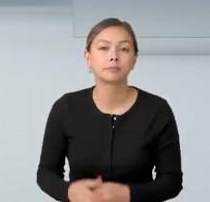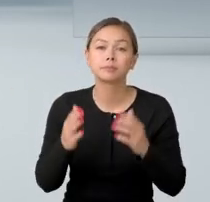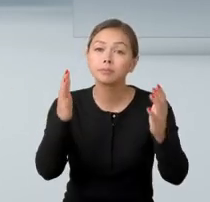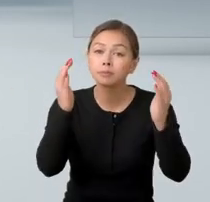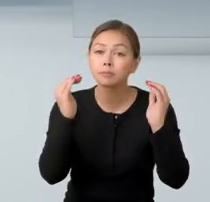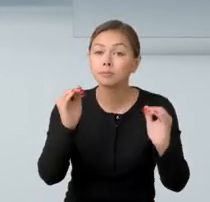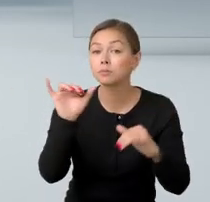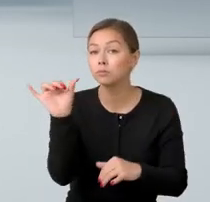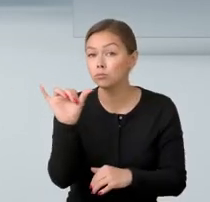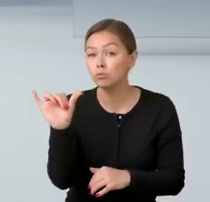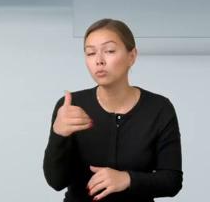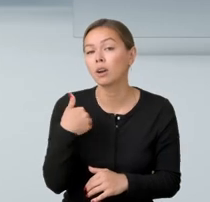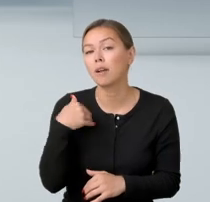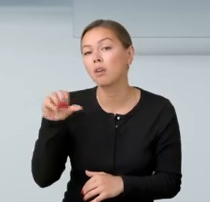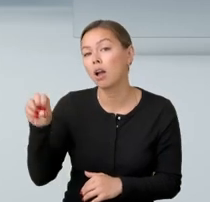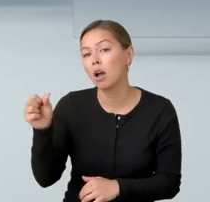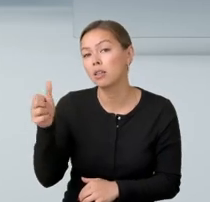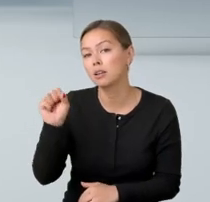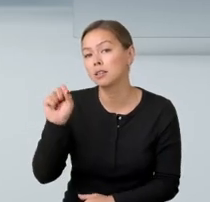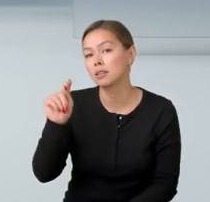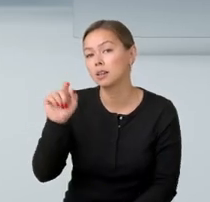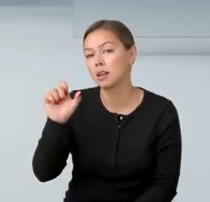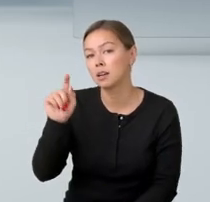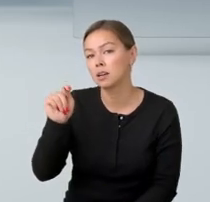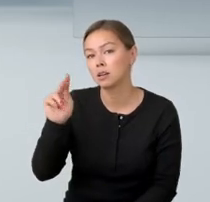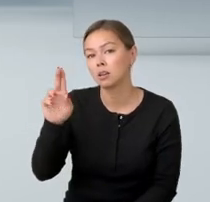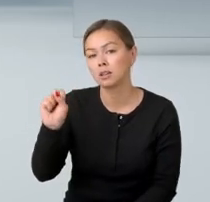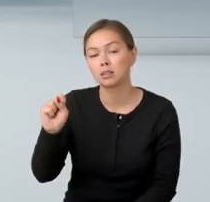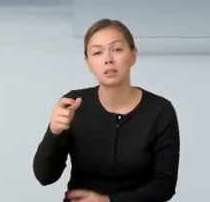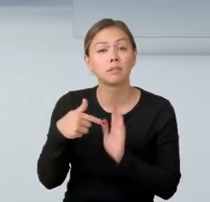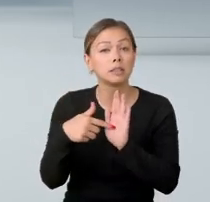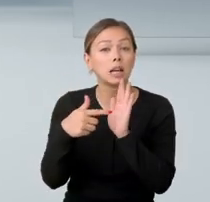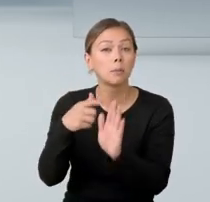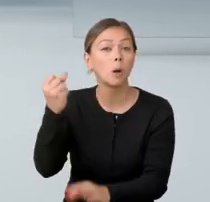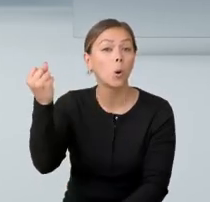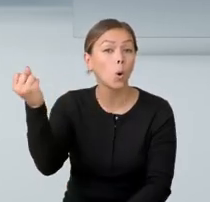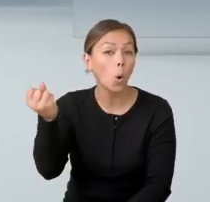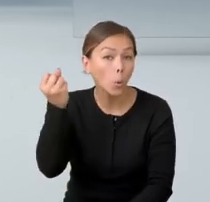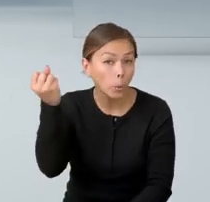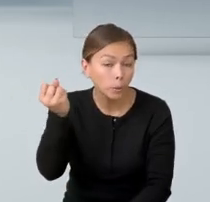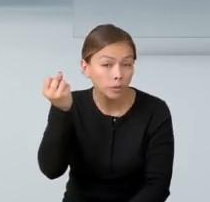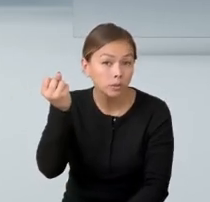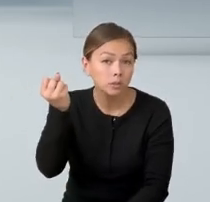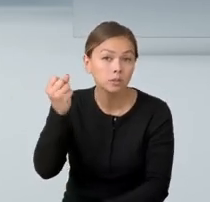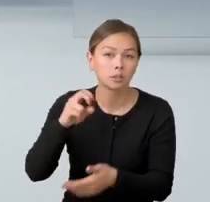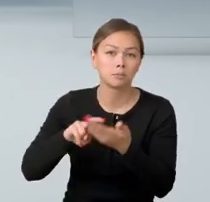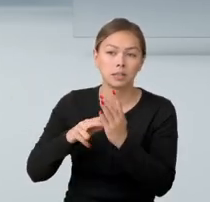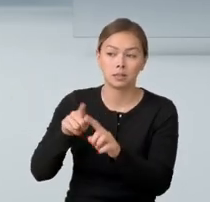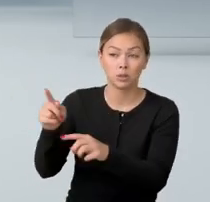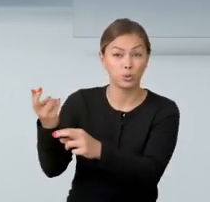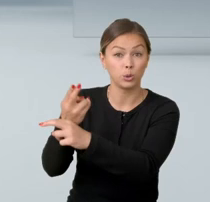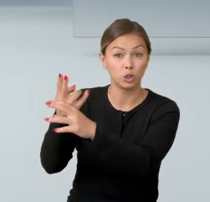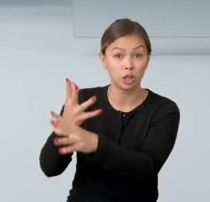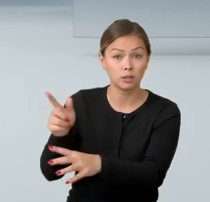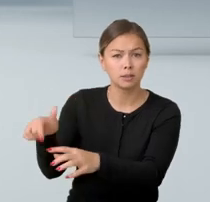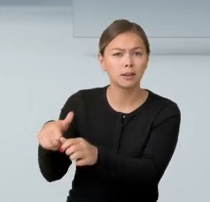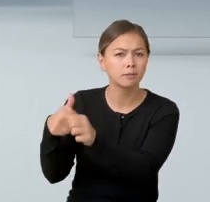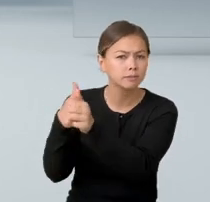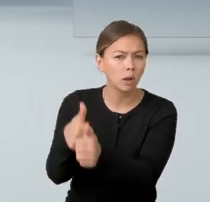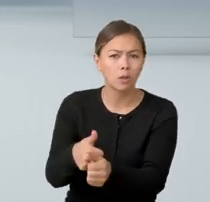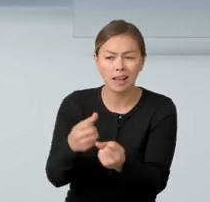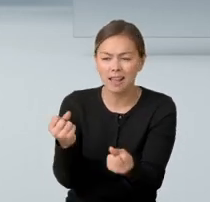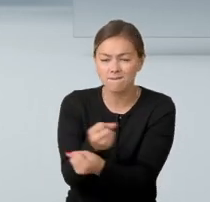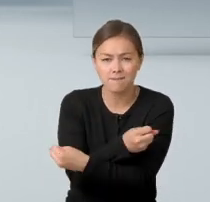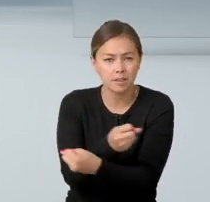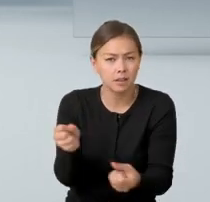here and I even have some other status that I can set for example the on hold status but the users can follow